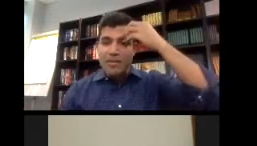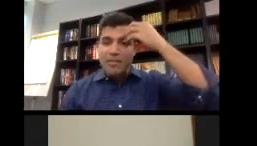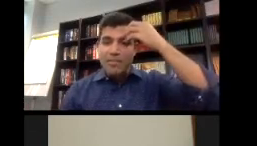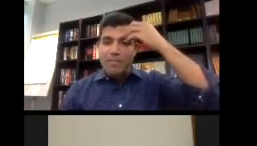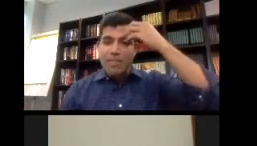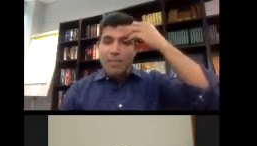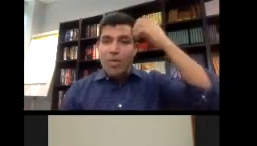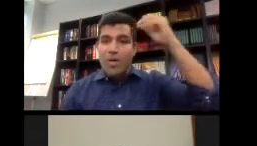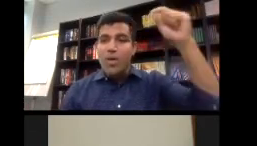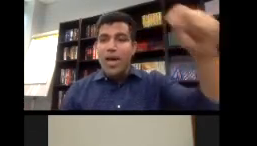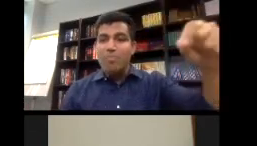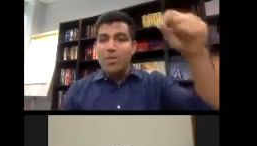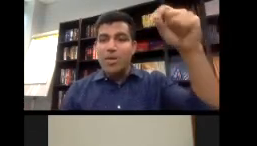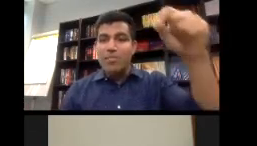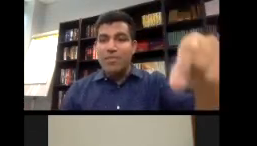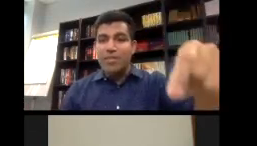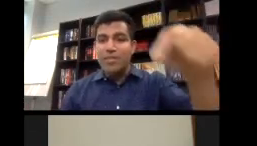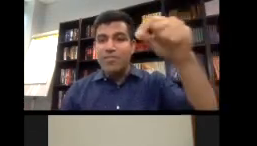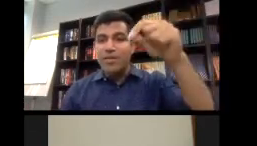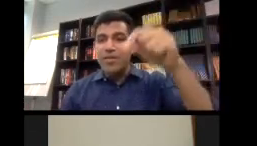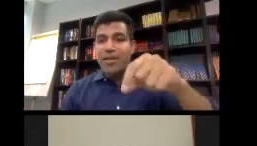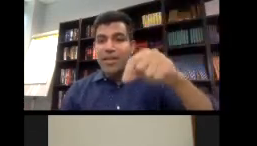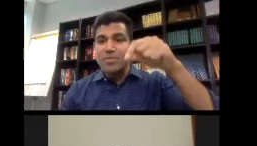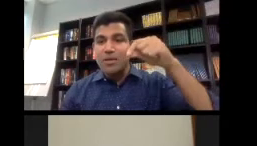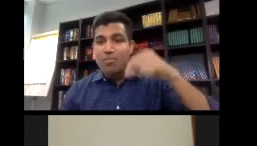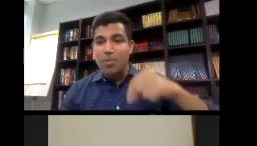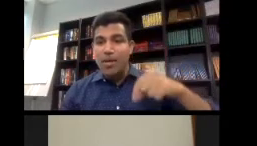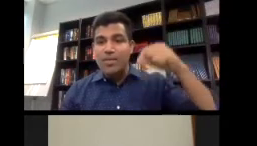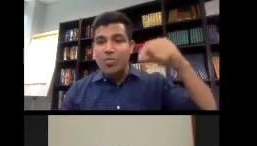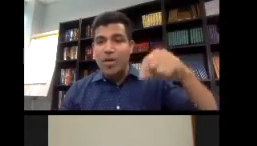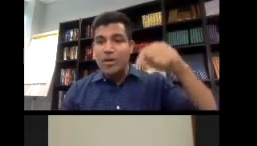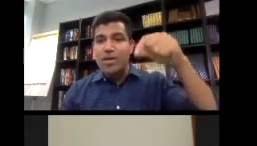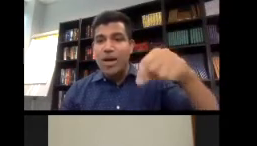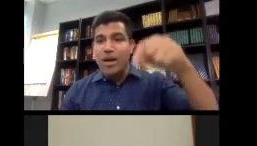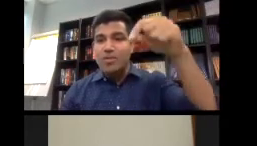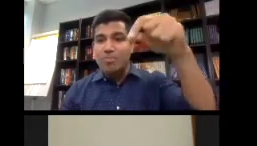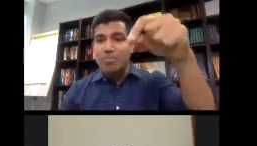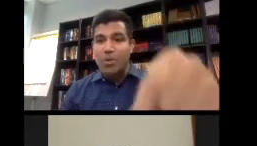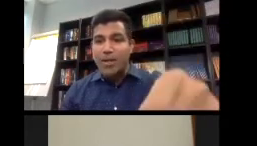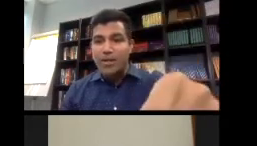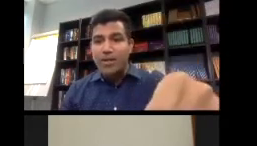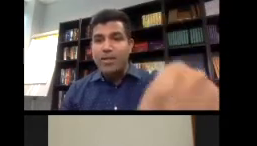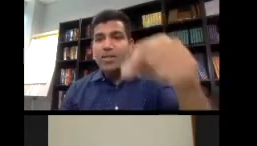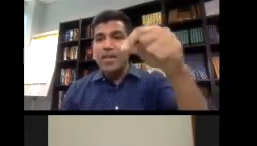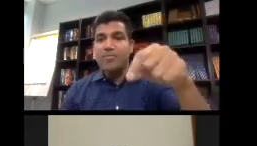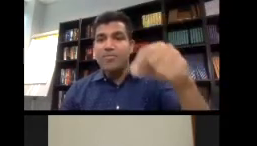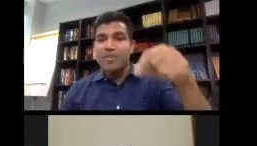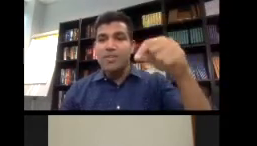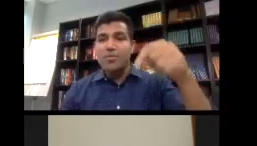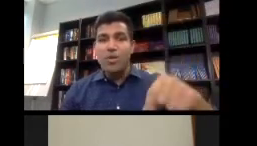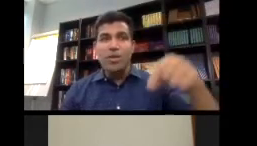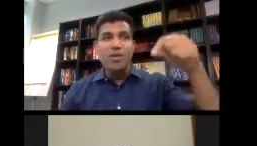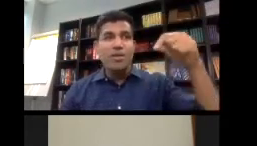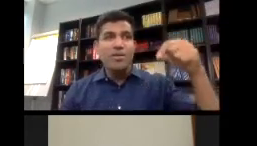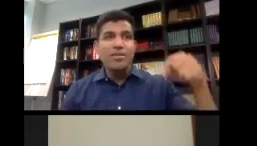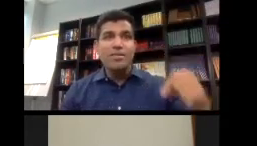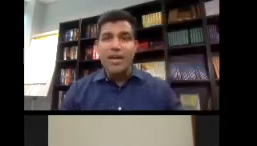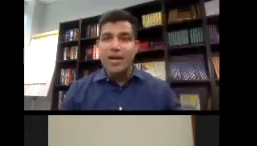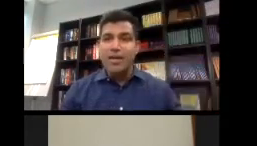like a monkey. What would happen to that fish if it leaves the place where God put it? That fish